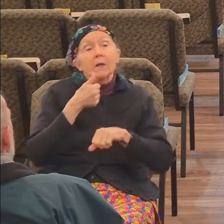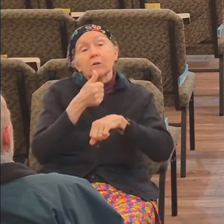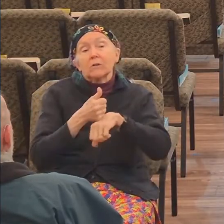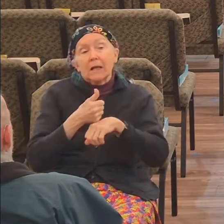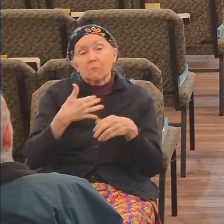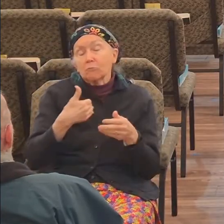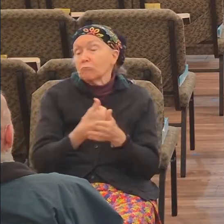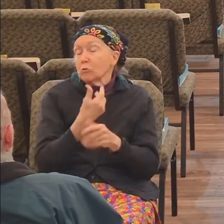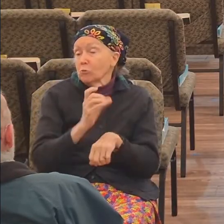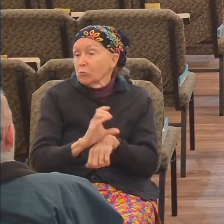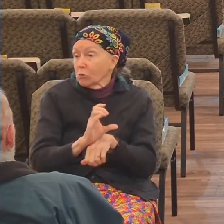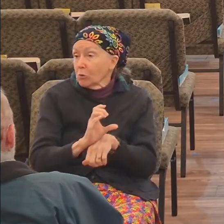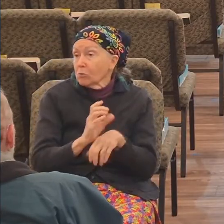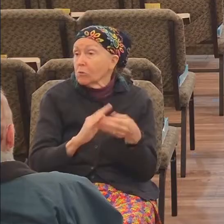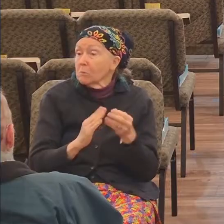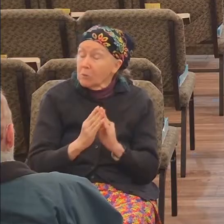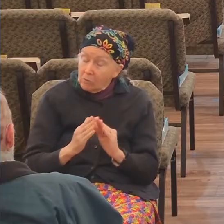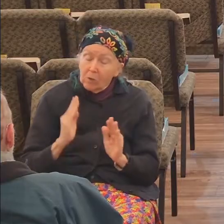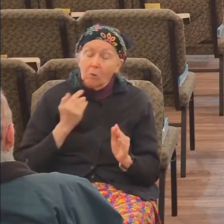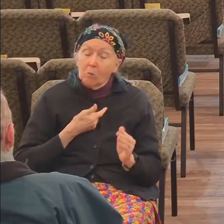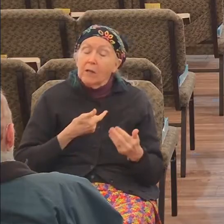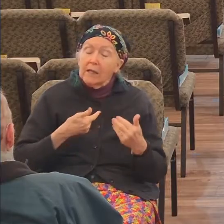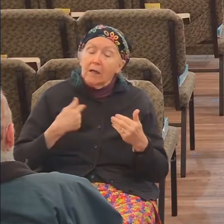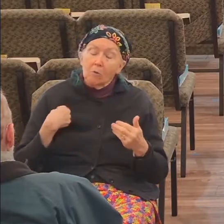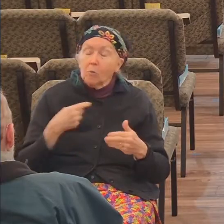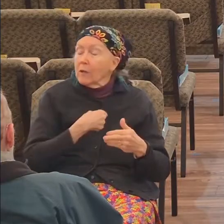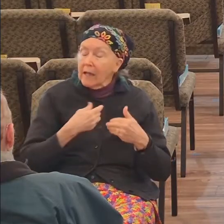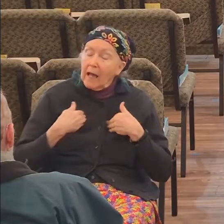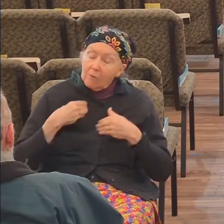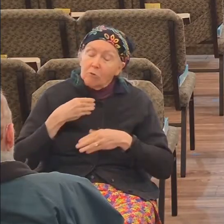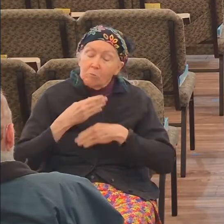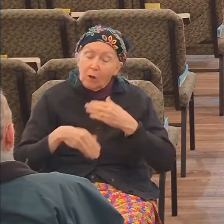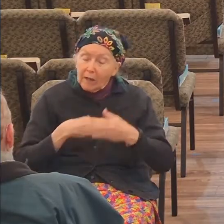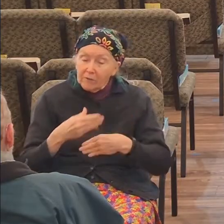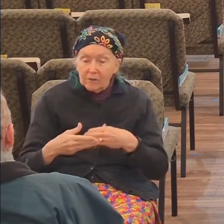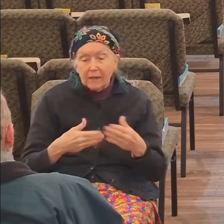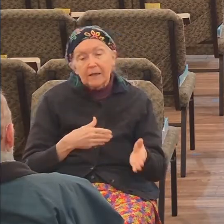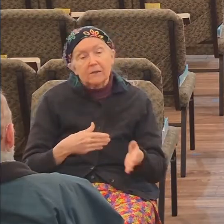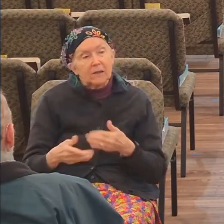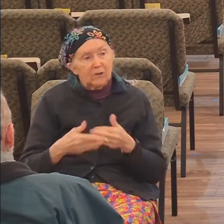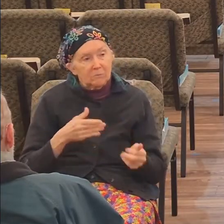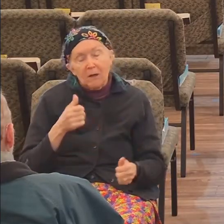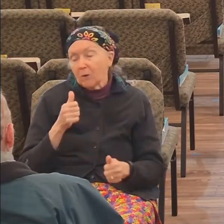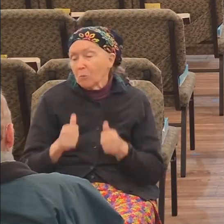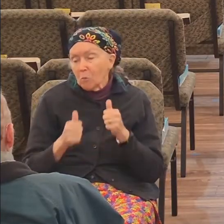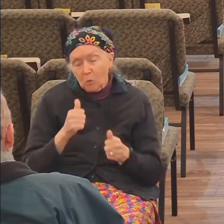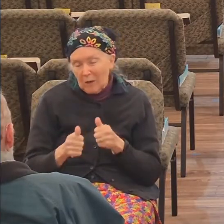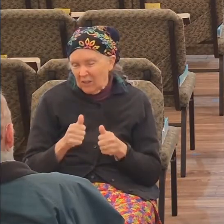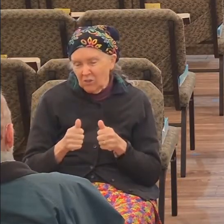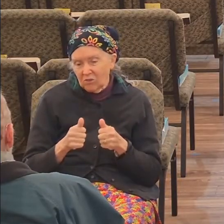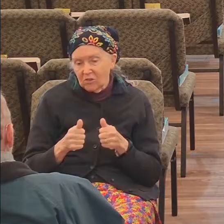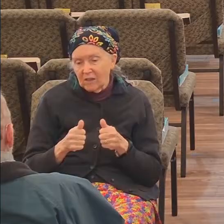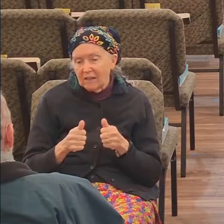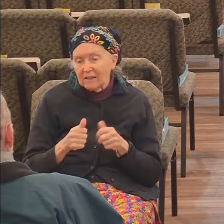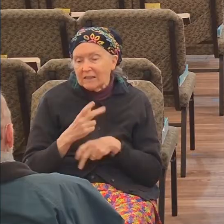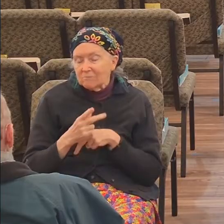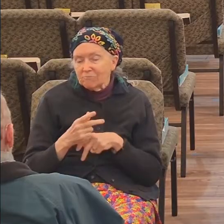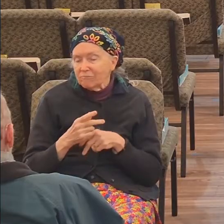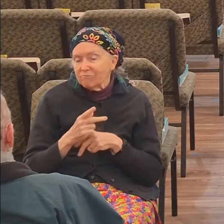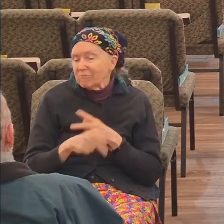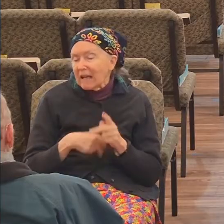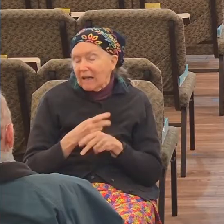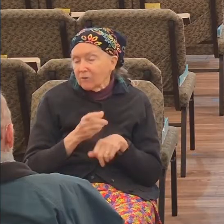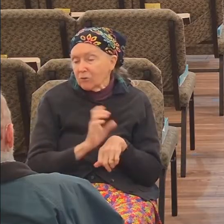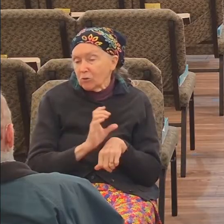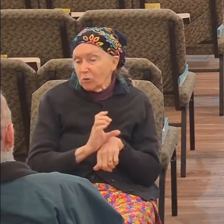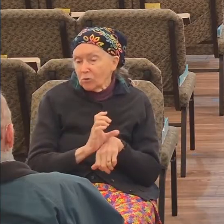communities, right? We have a process. Doesn't matter which flavor, denomination, whatever it is, there is a process. We pretty much know what it's